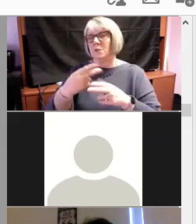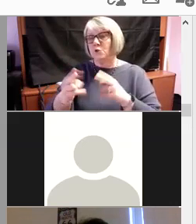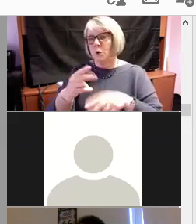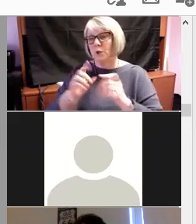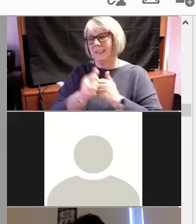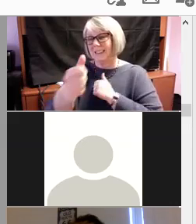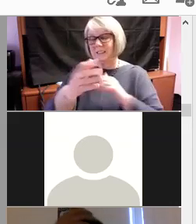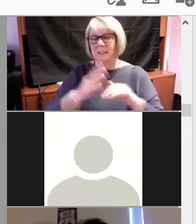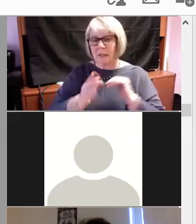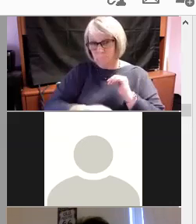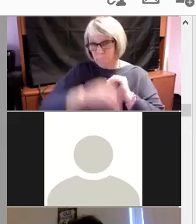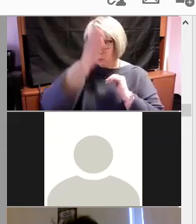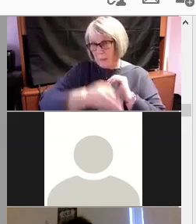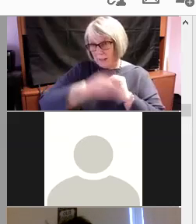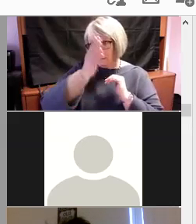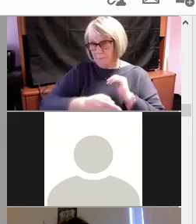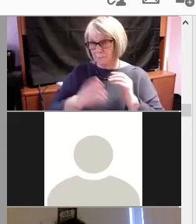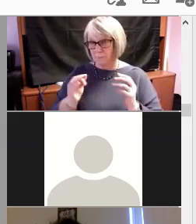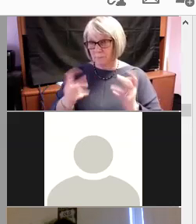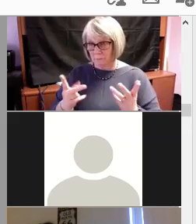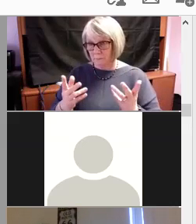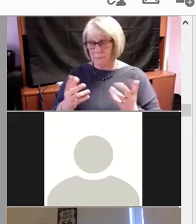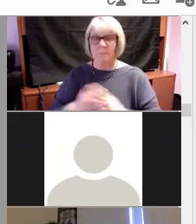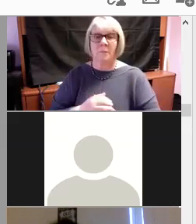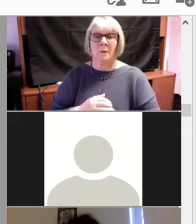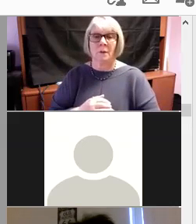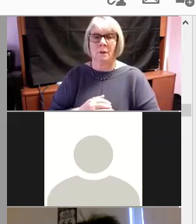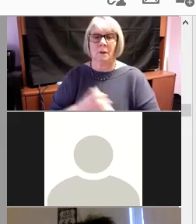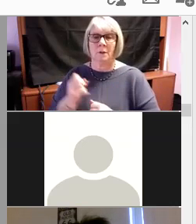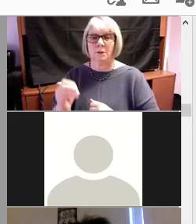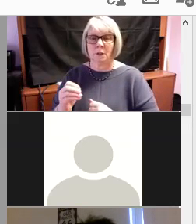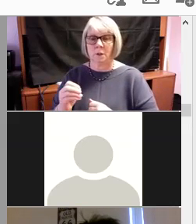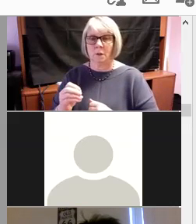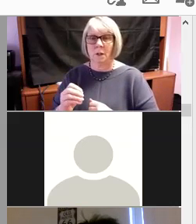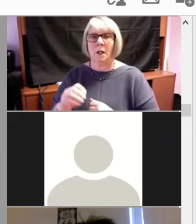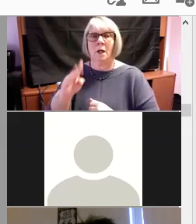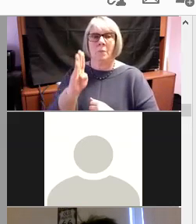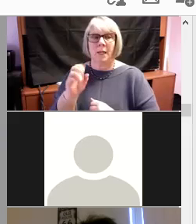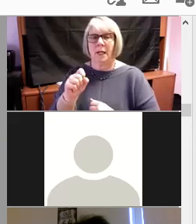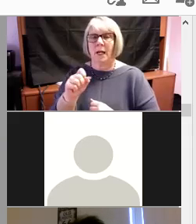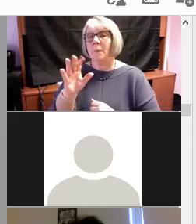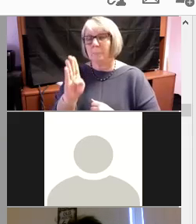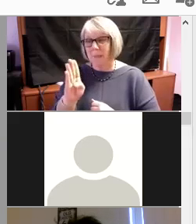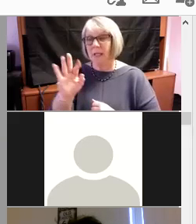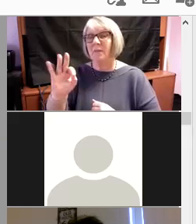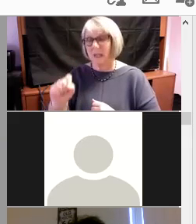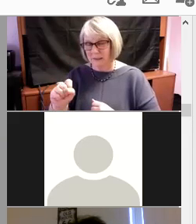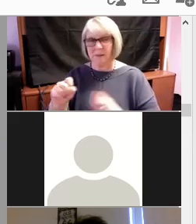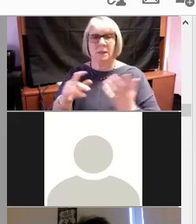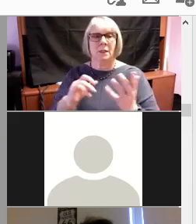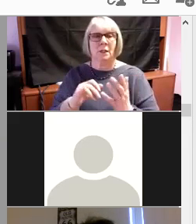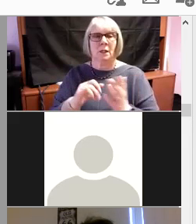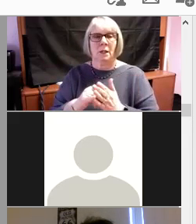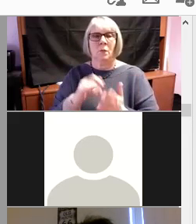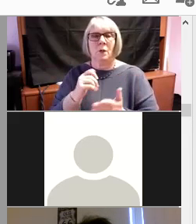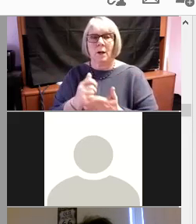compared to directly going to San Francisco? So BFS algorithm would not be able to find this, and that is why we need to have another